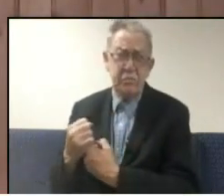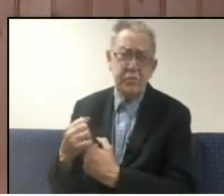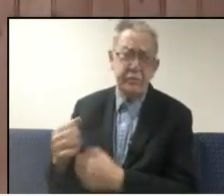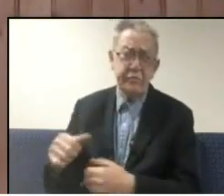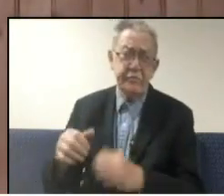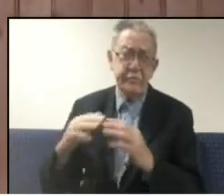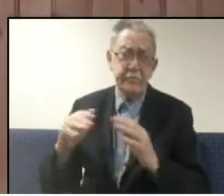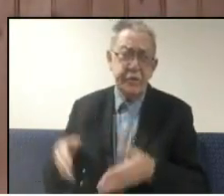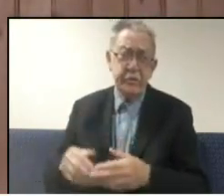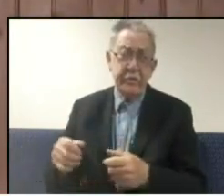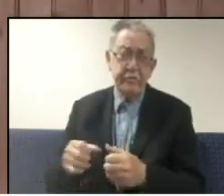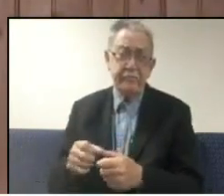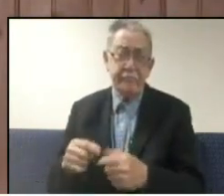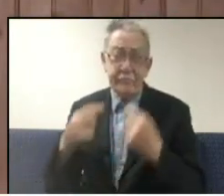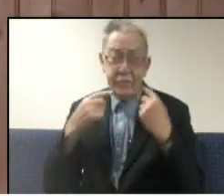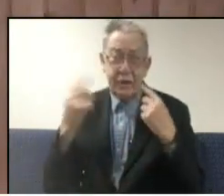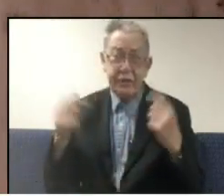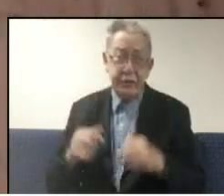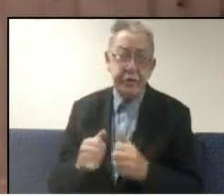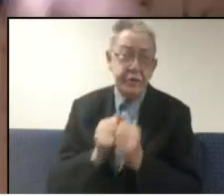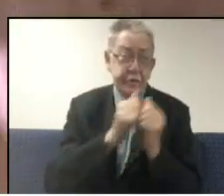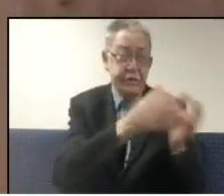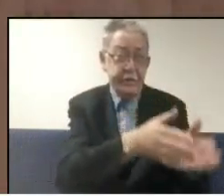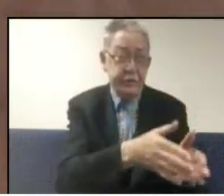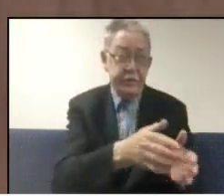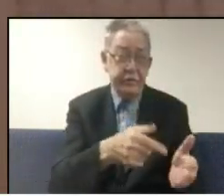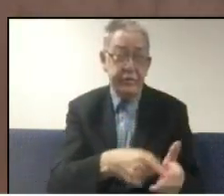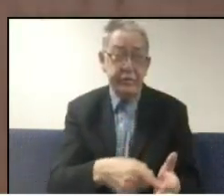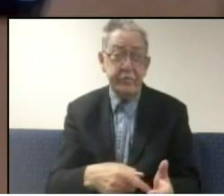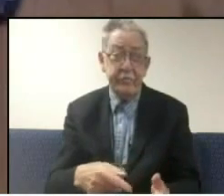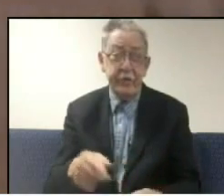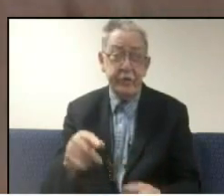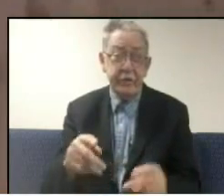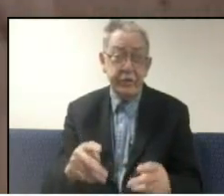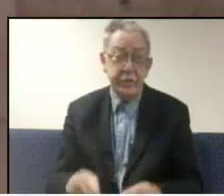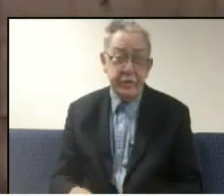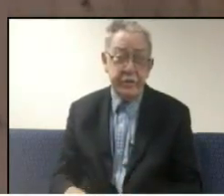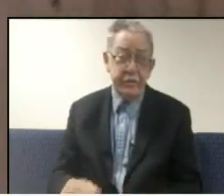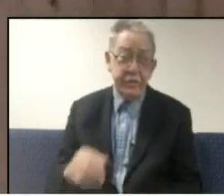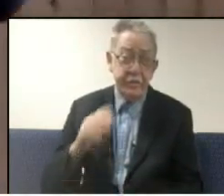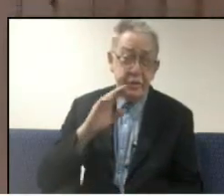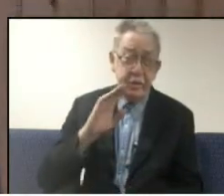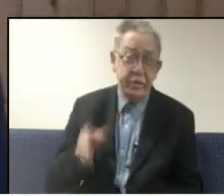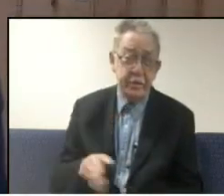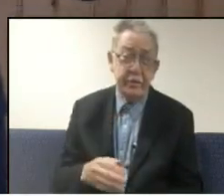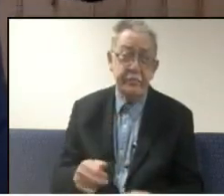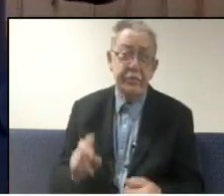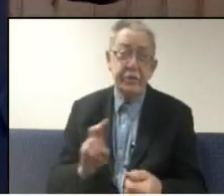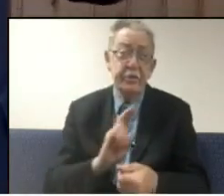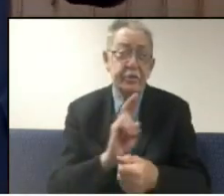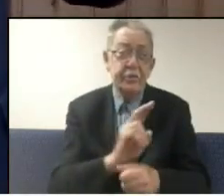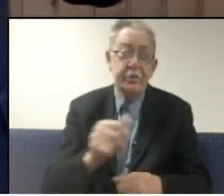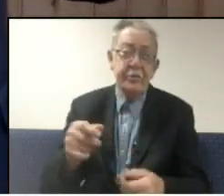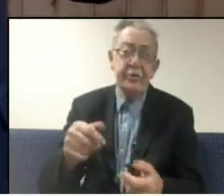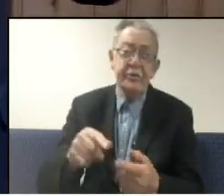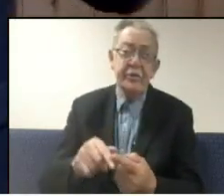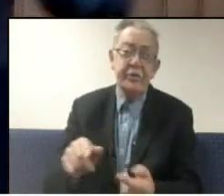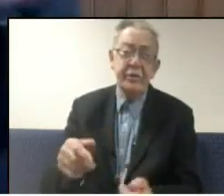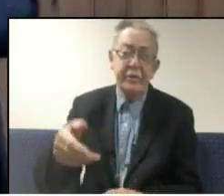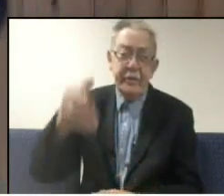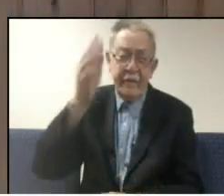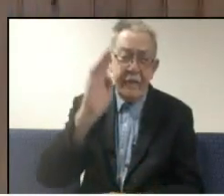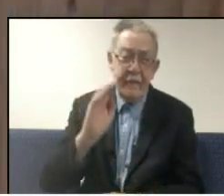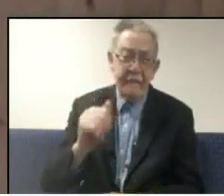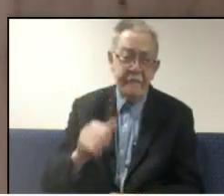just left. Now let me tell you something about this guy. He'll never be of any use to God. When you're